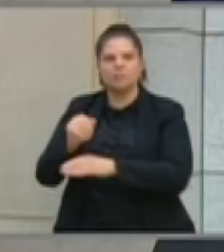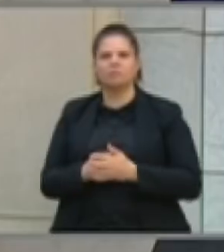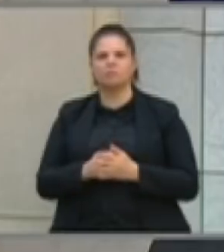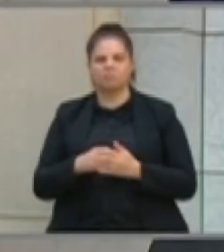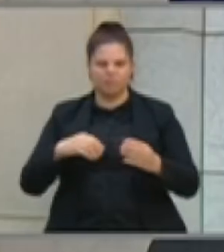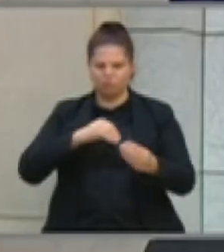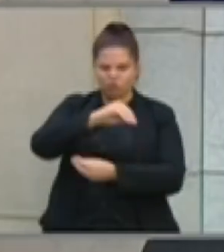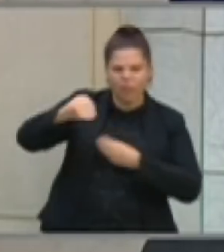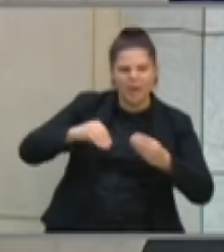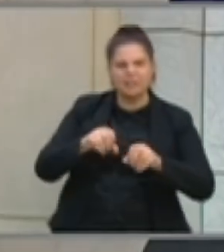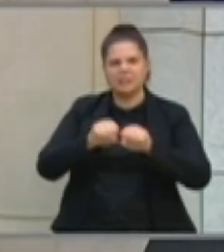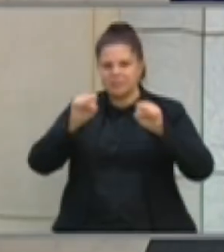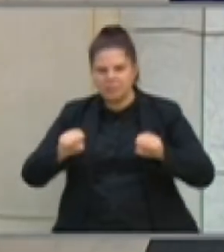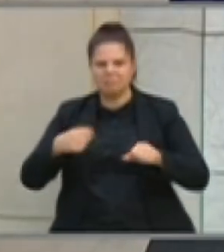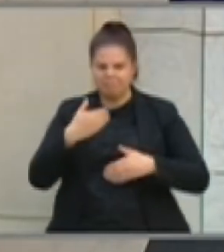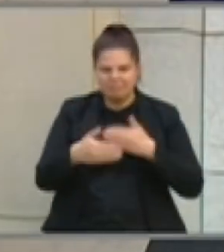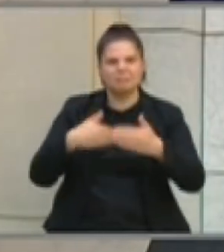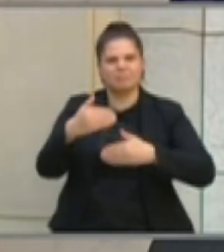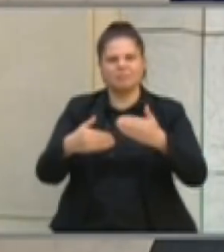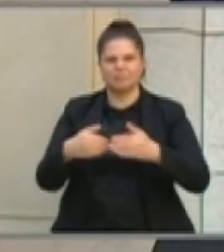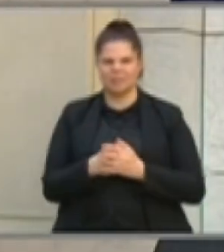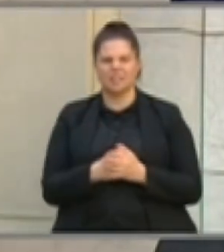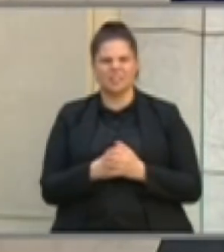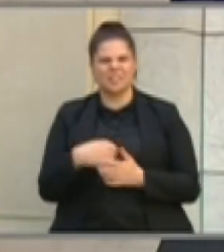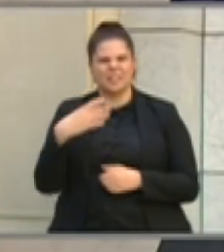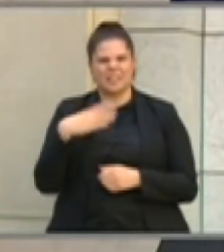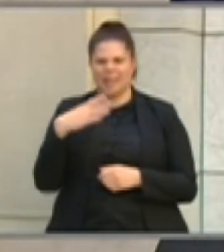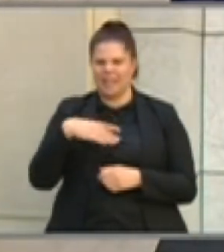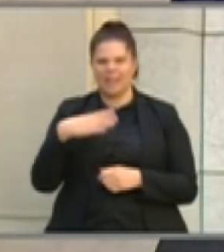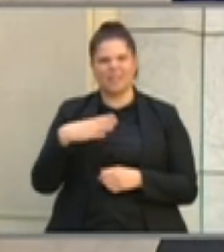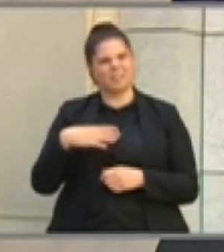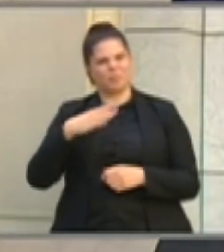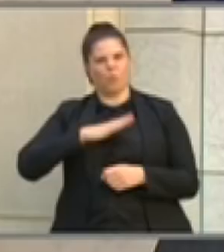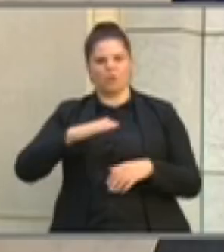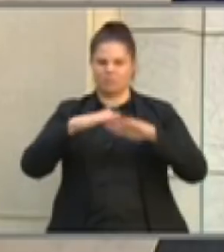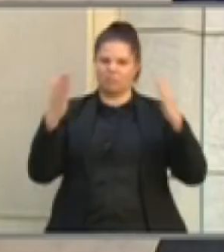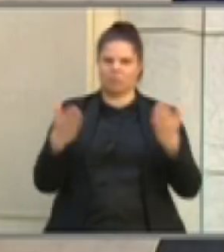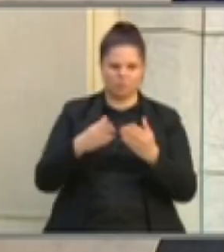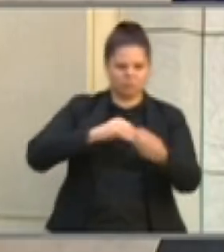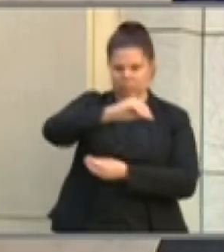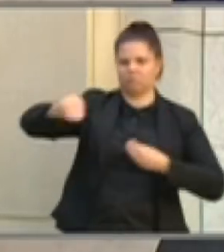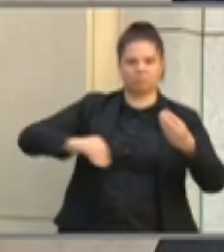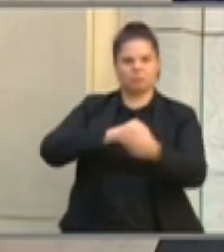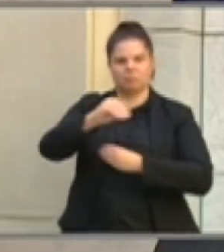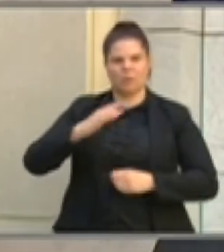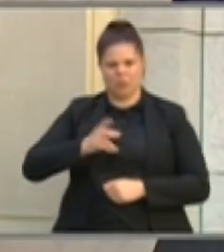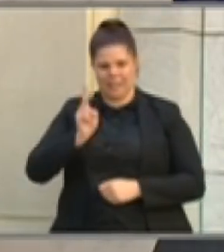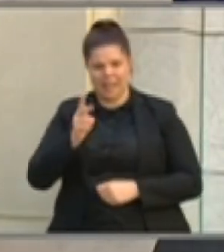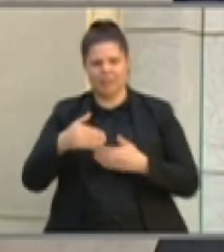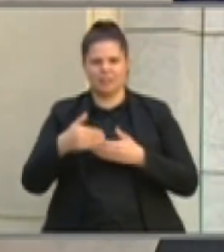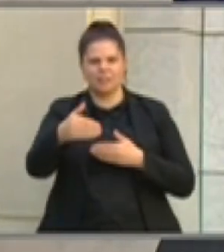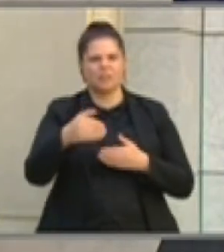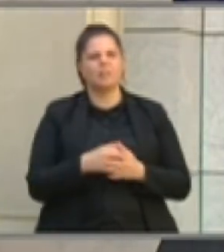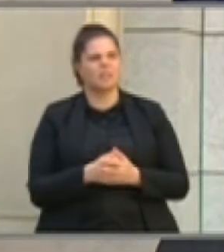be necessary to kickstart the global economy again. You made some comments to the G20 about this the other